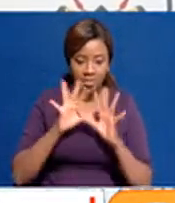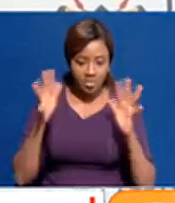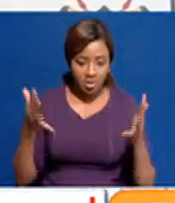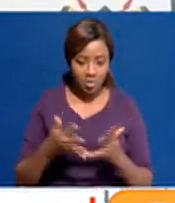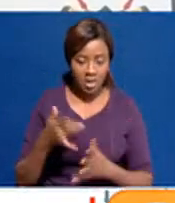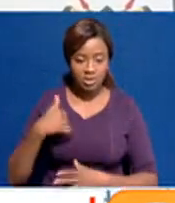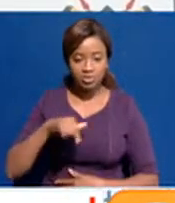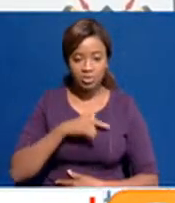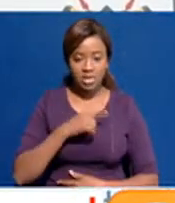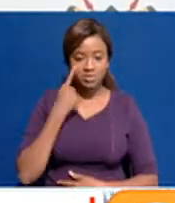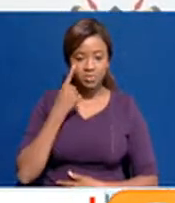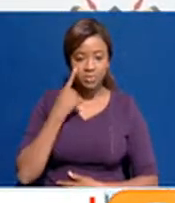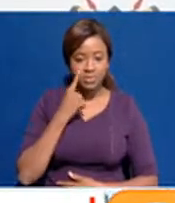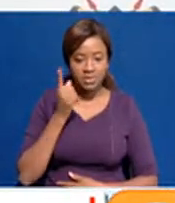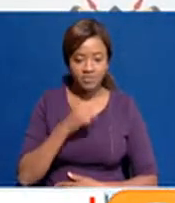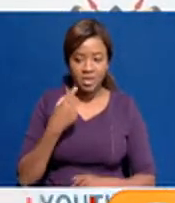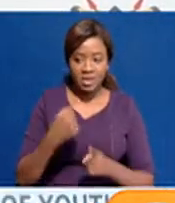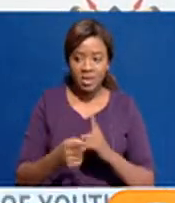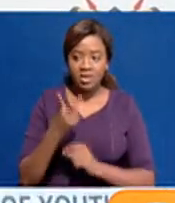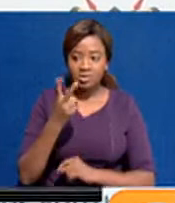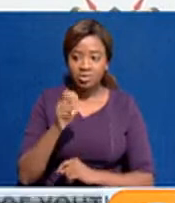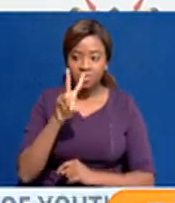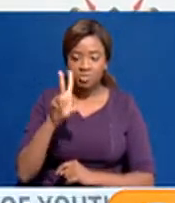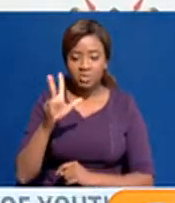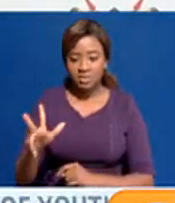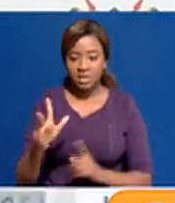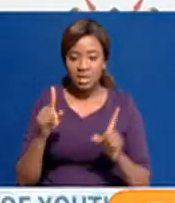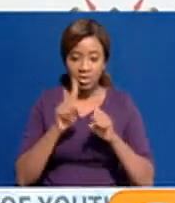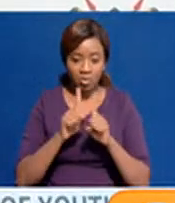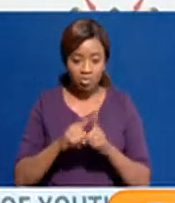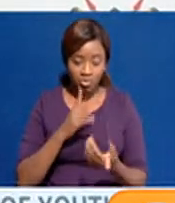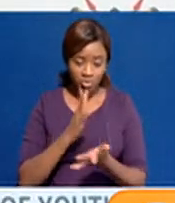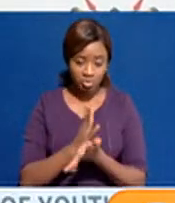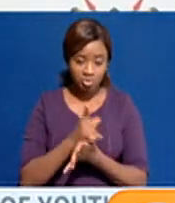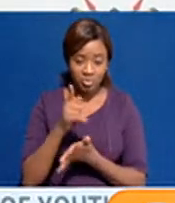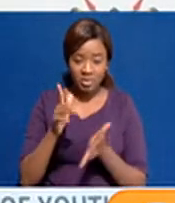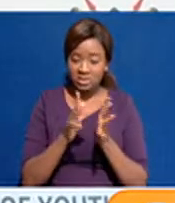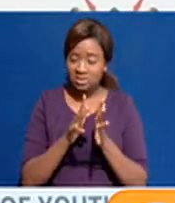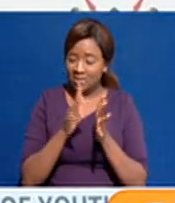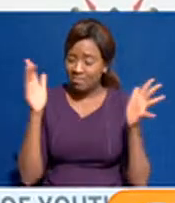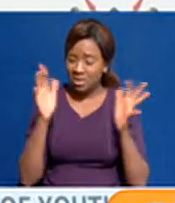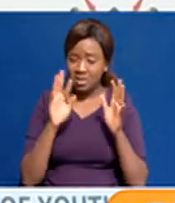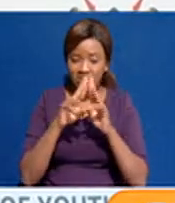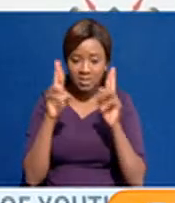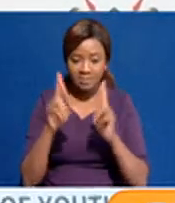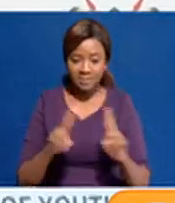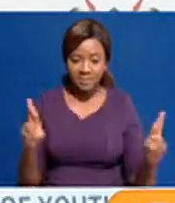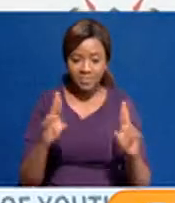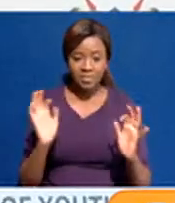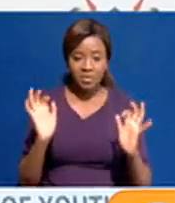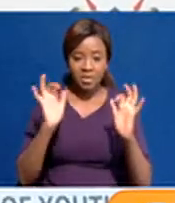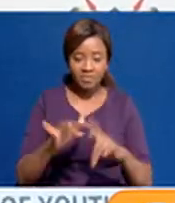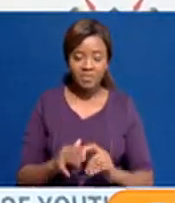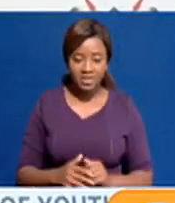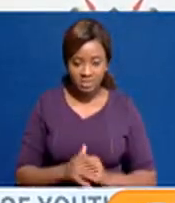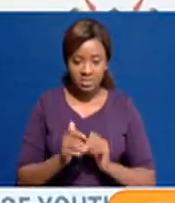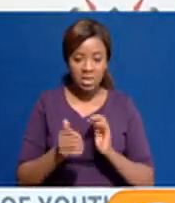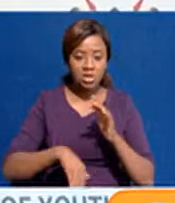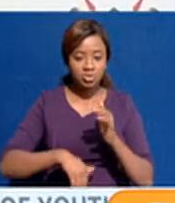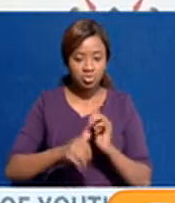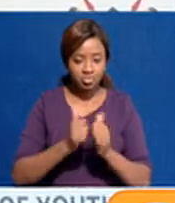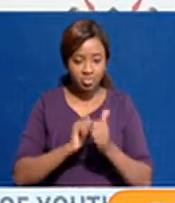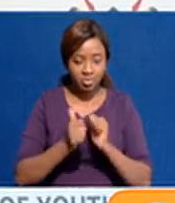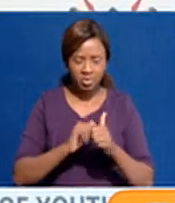more in 2023. Indeed, this is one of the biggest international events, sporting events, we host as a